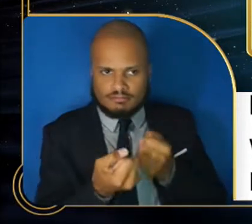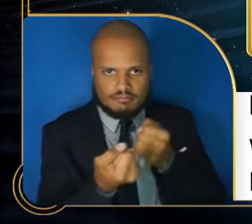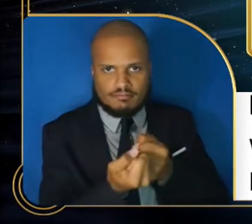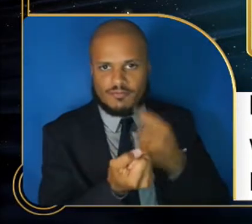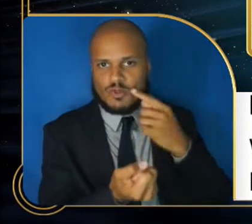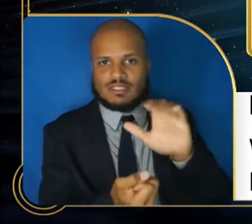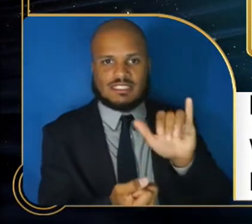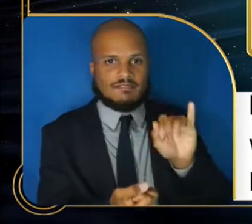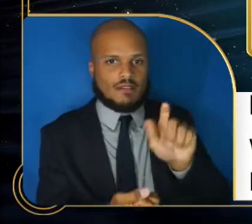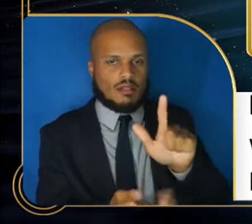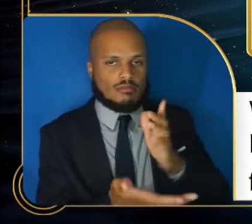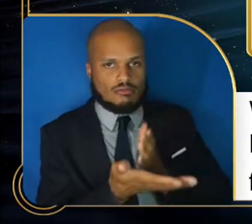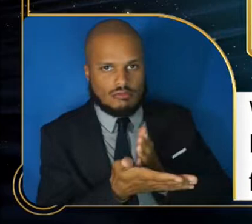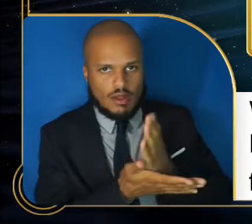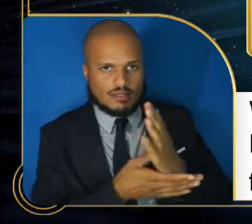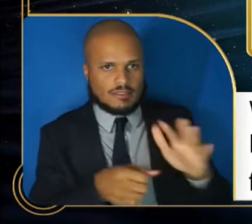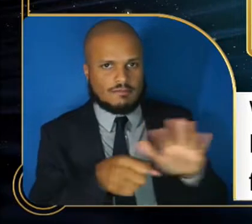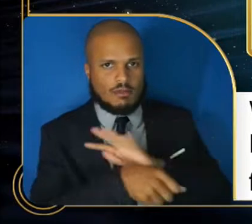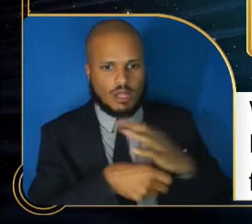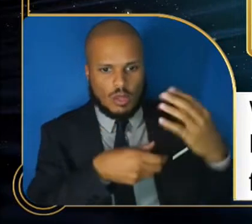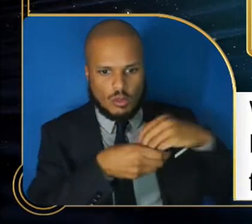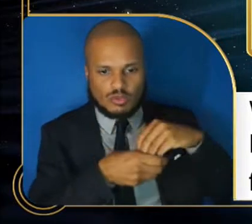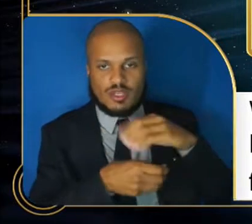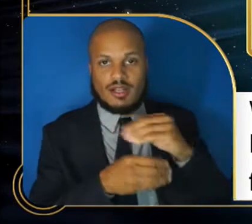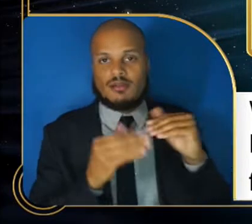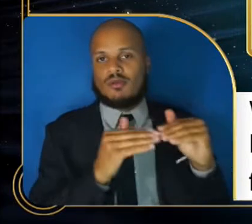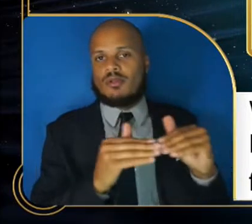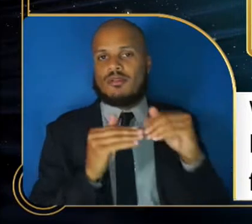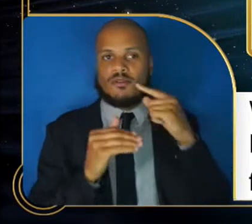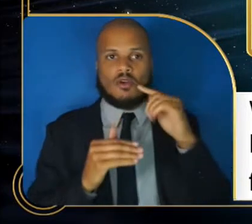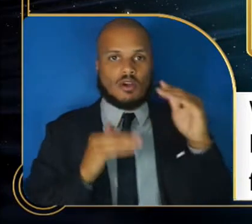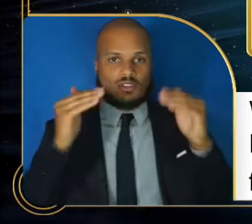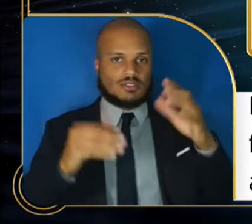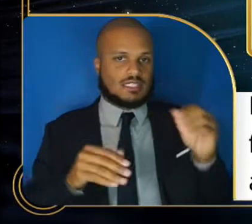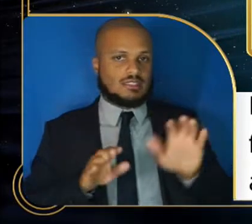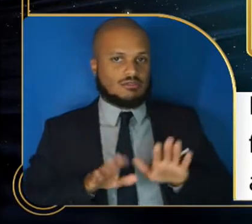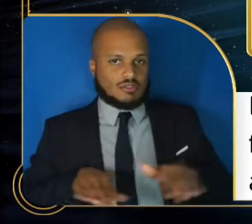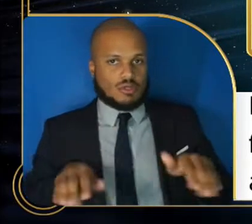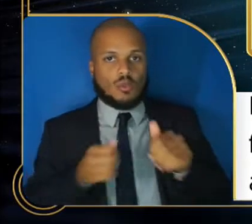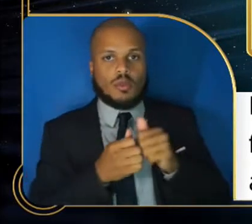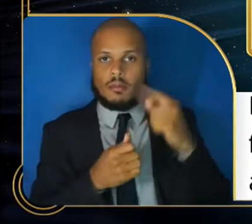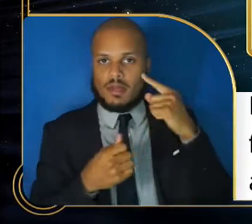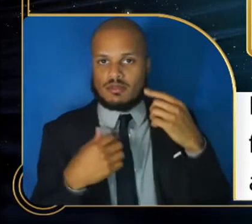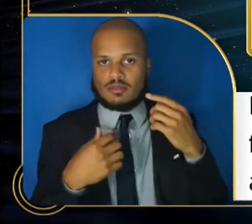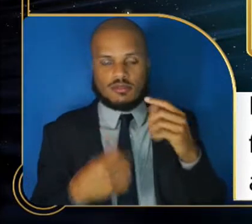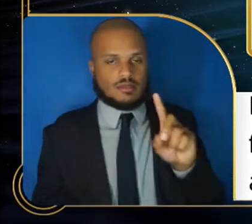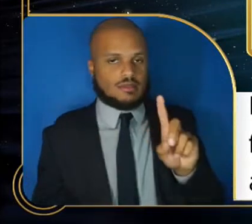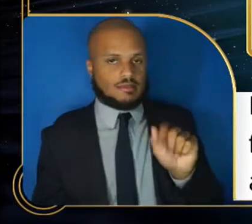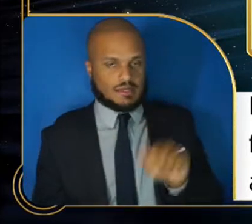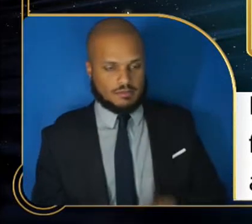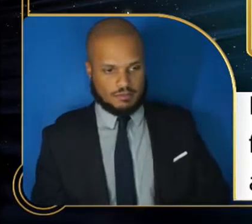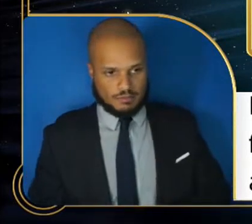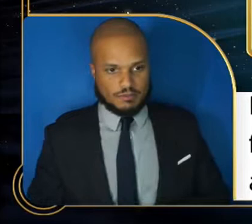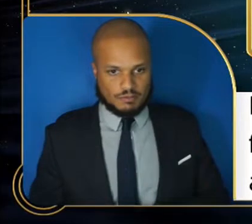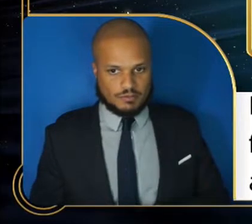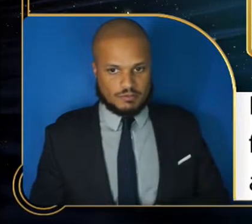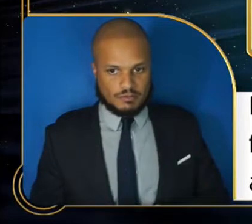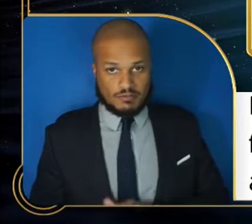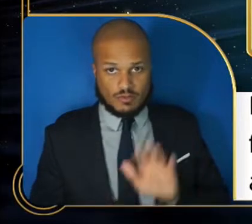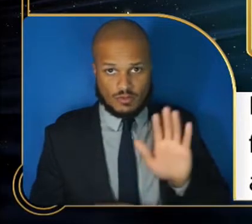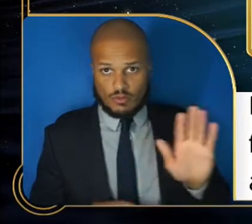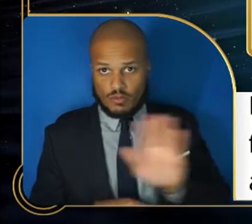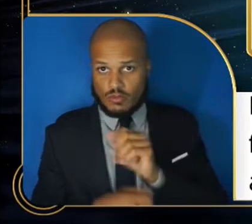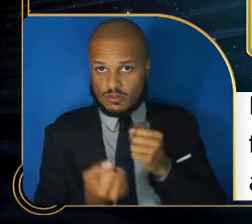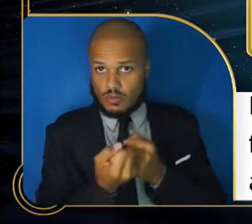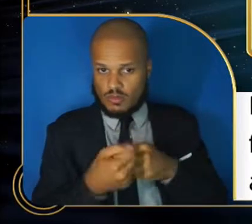rights, full inclusion, and equality of adults and children with mental disabilities. Your support of the Bazelon